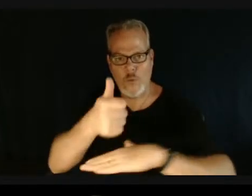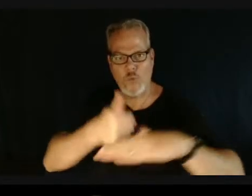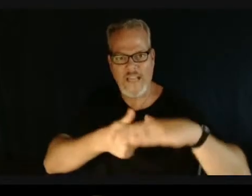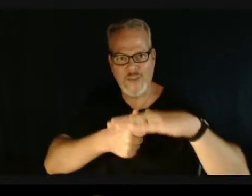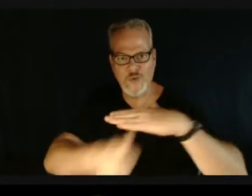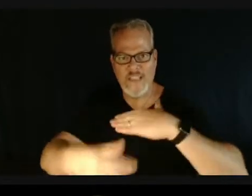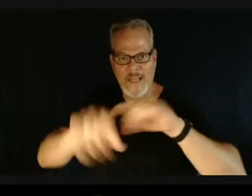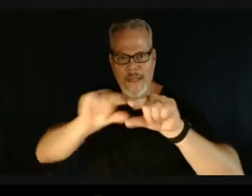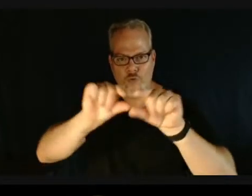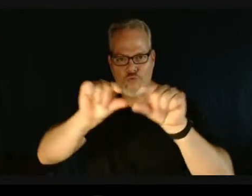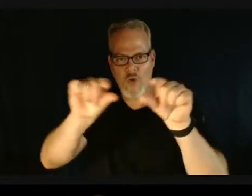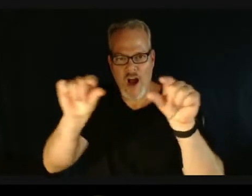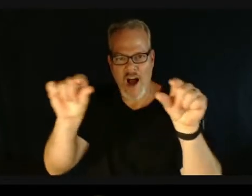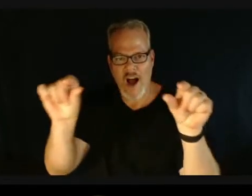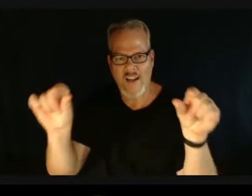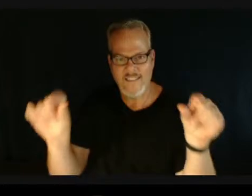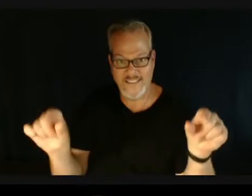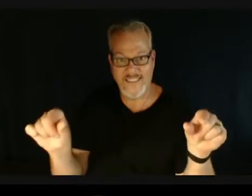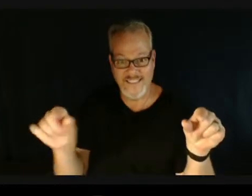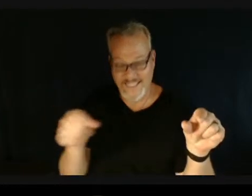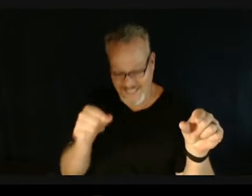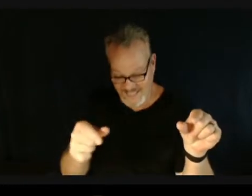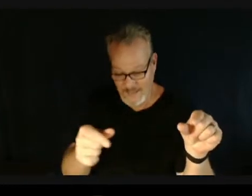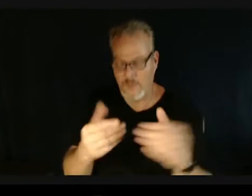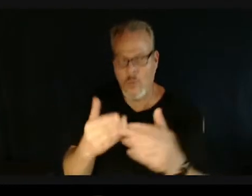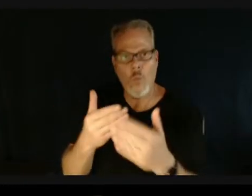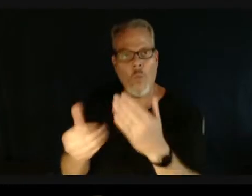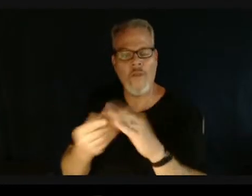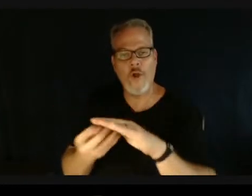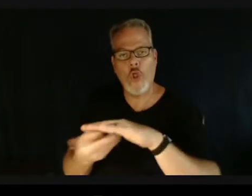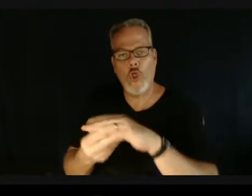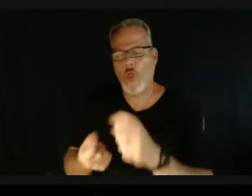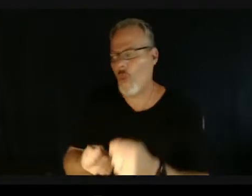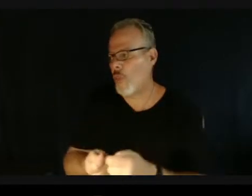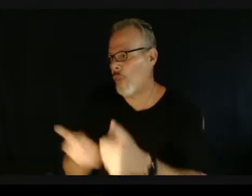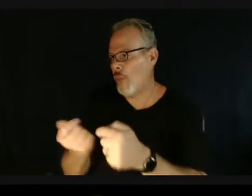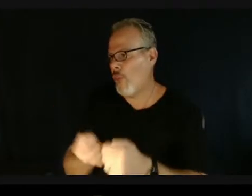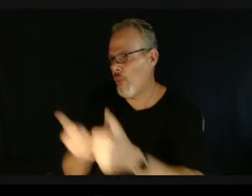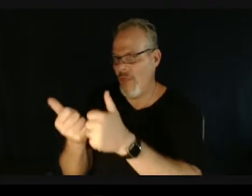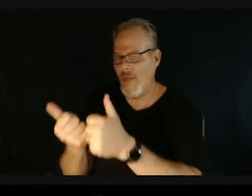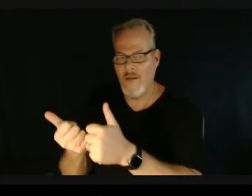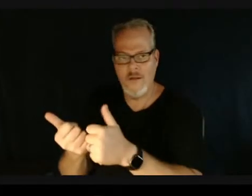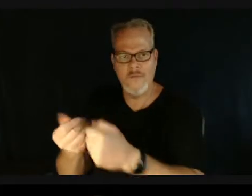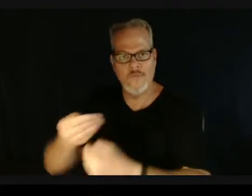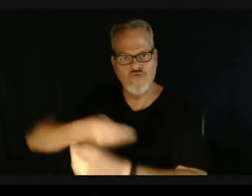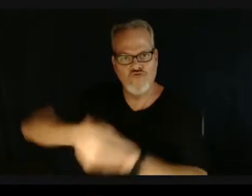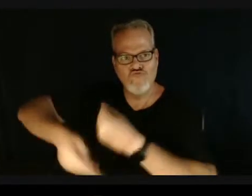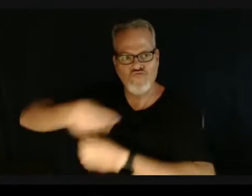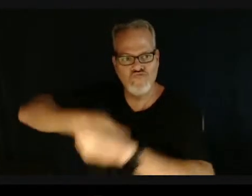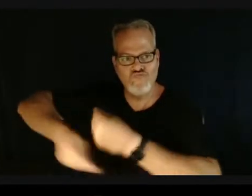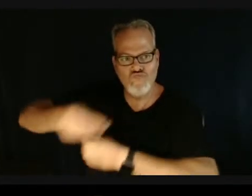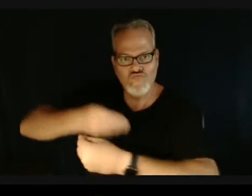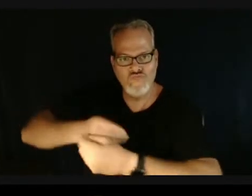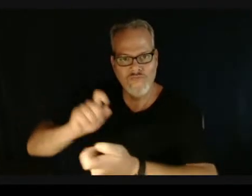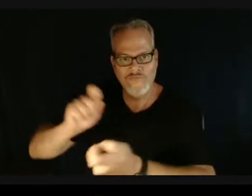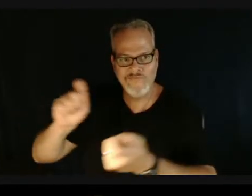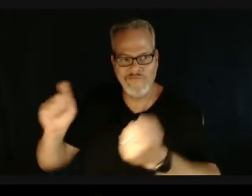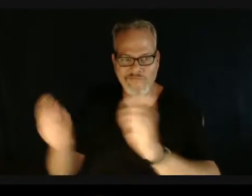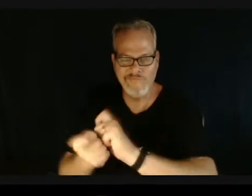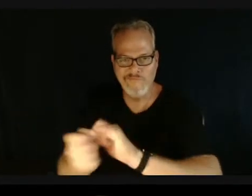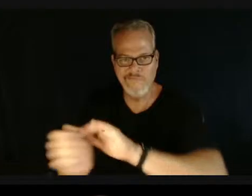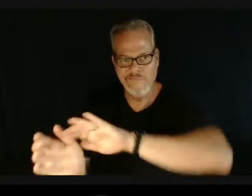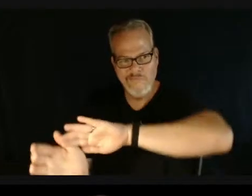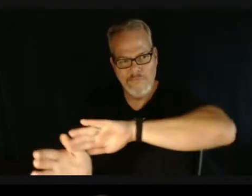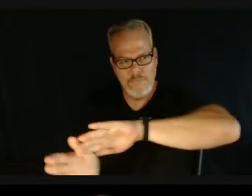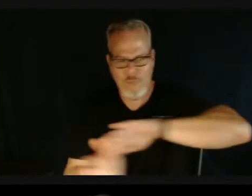injecting itself directly, whether it's flushing out and it's going in and older magma is getting pushed out towards that other